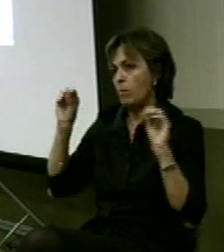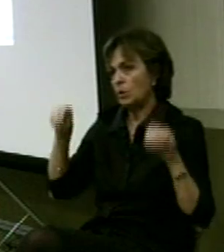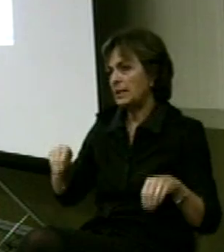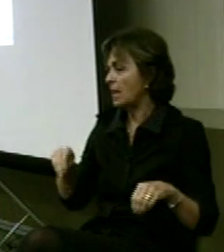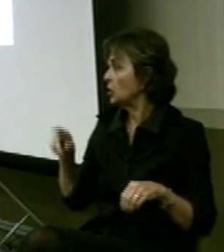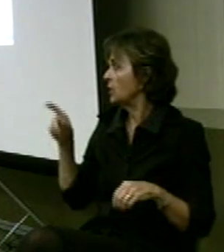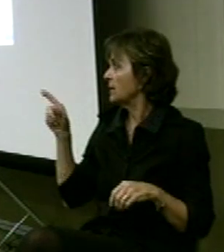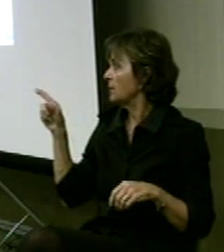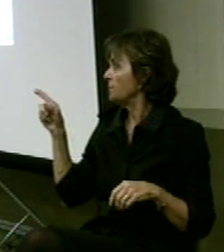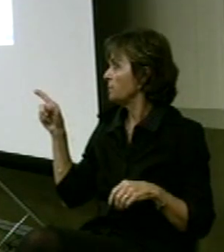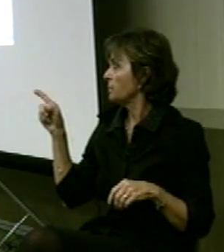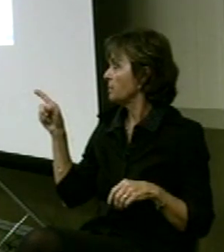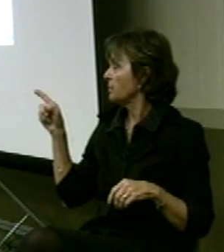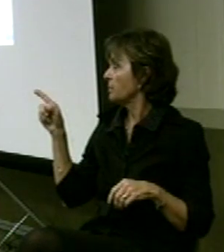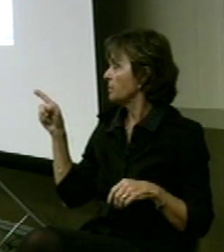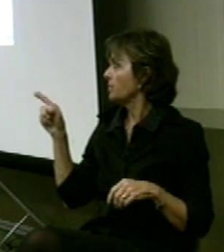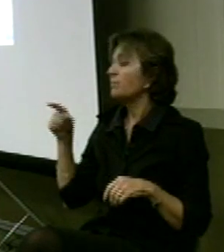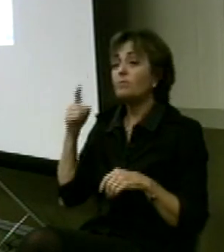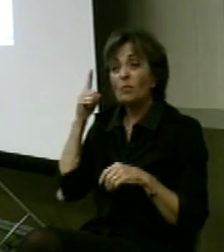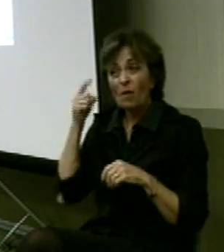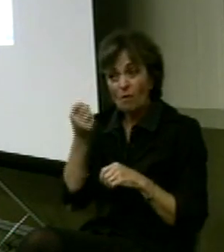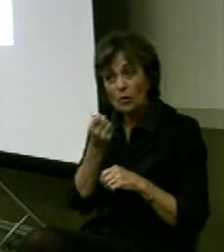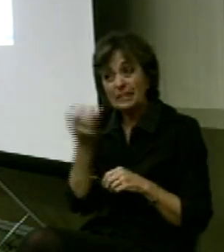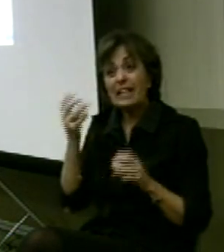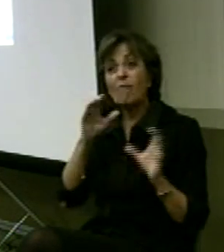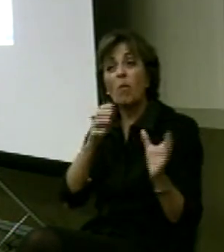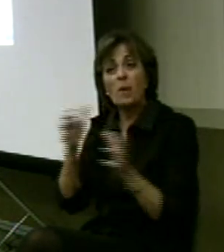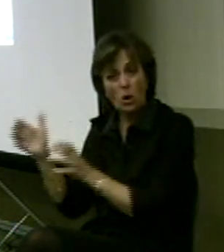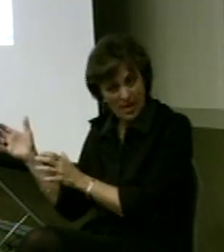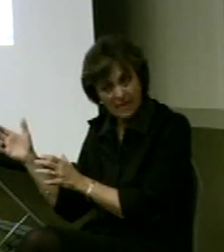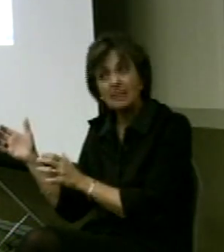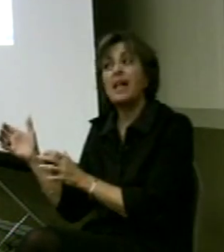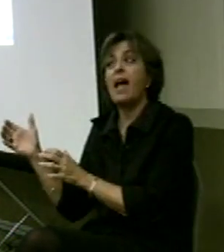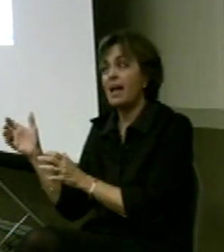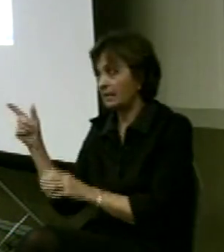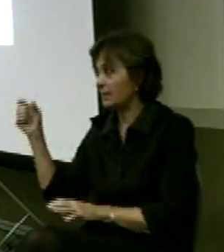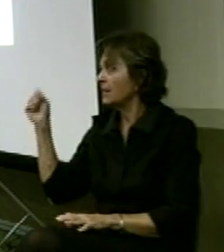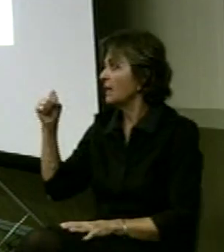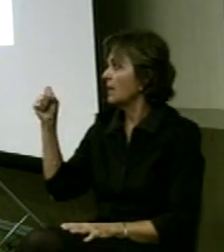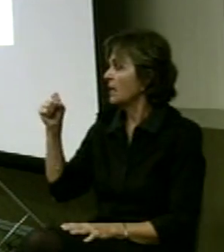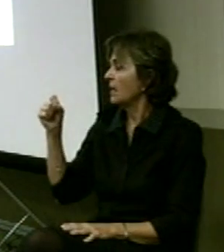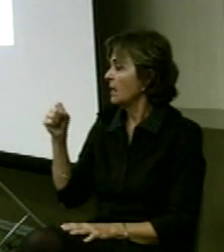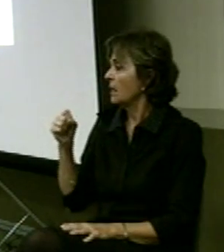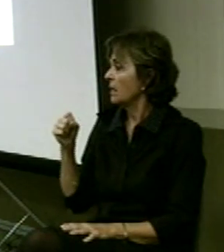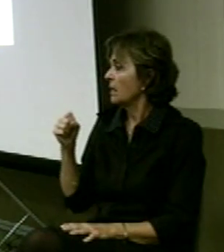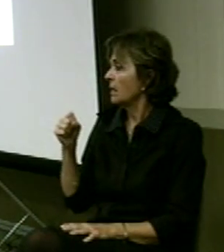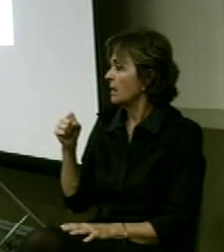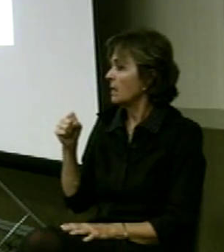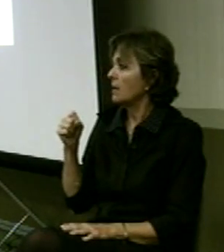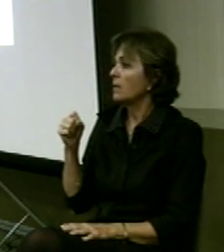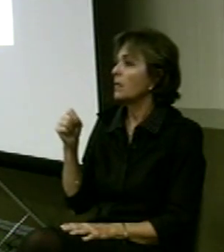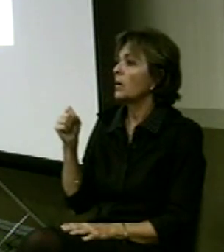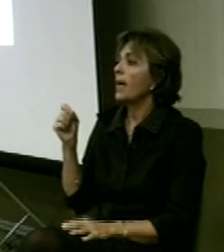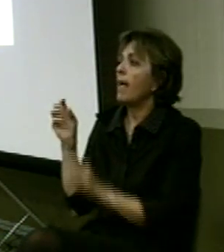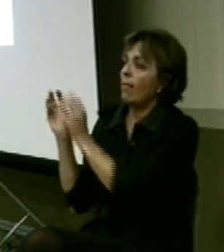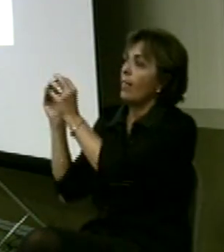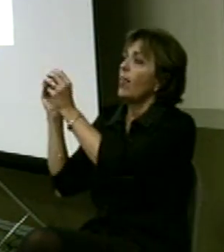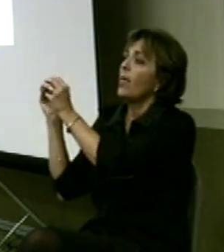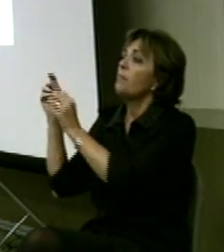several periods? Yes, I would. She asked, could you do this for several periods, and she said yes.